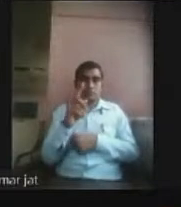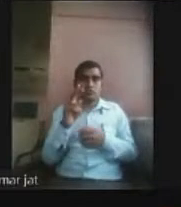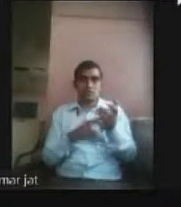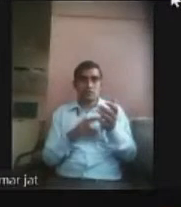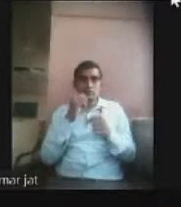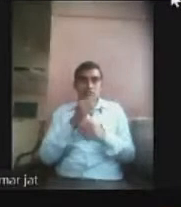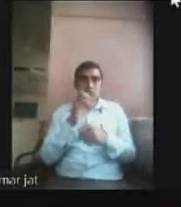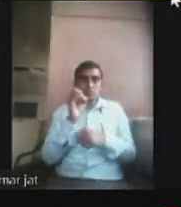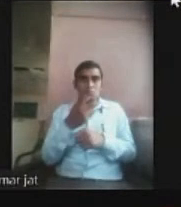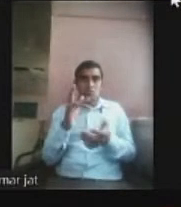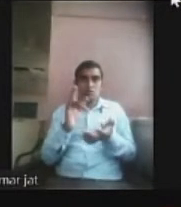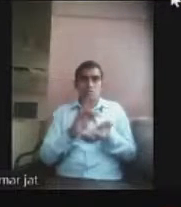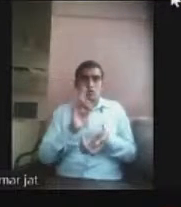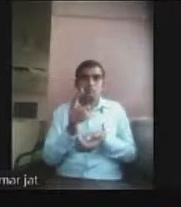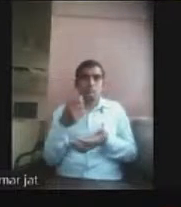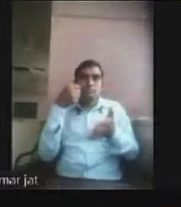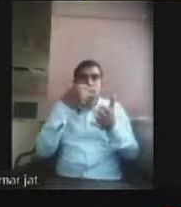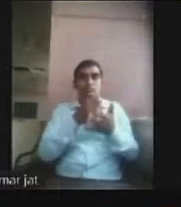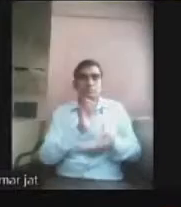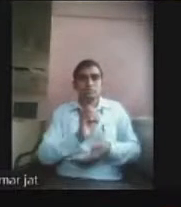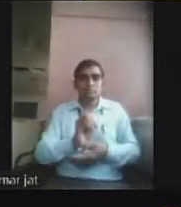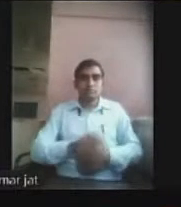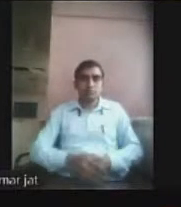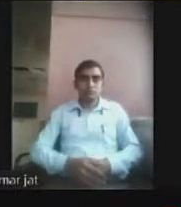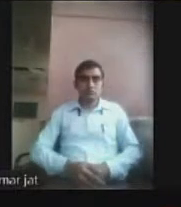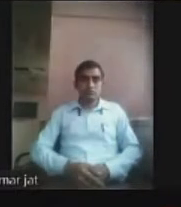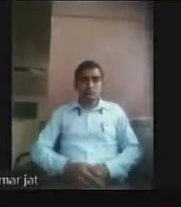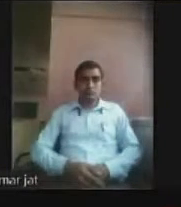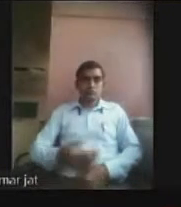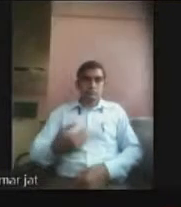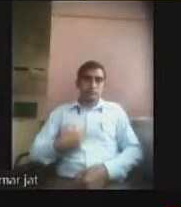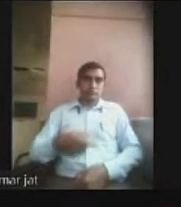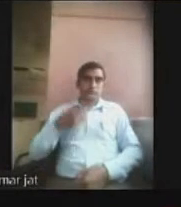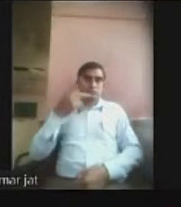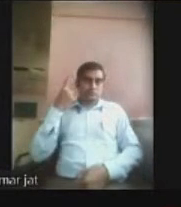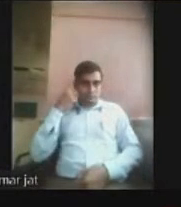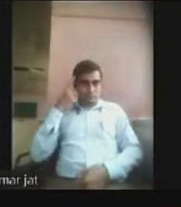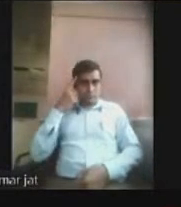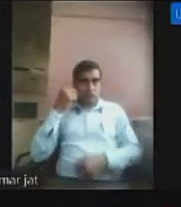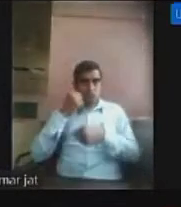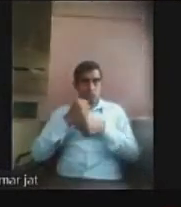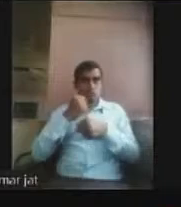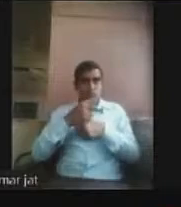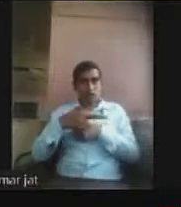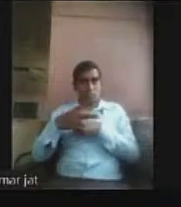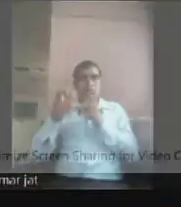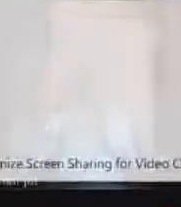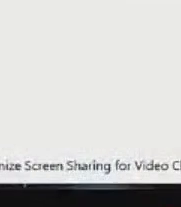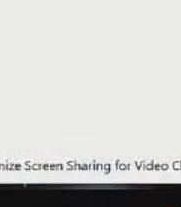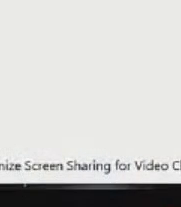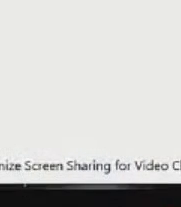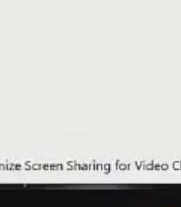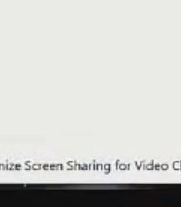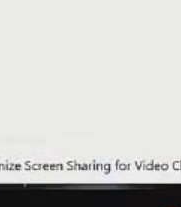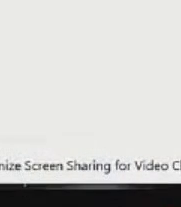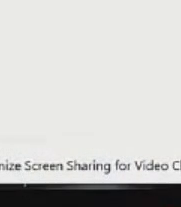also. But when the entire nation is doing or suffering from